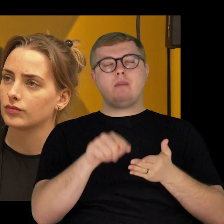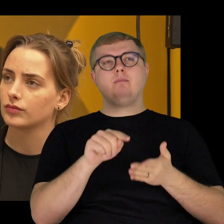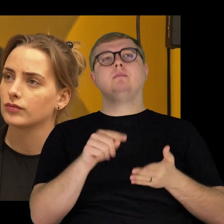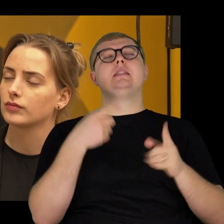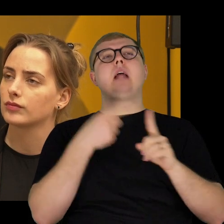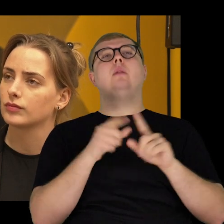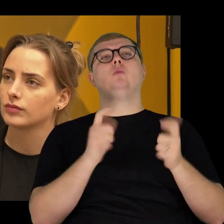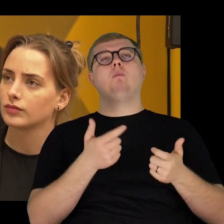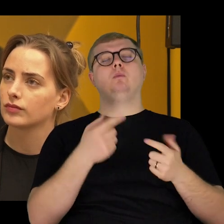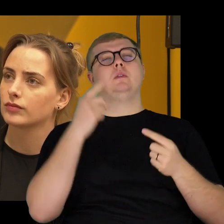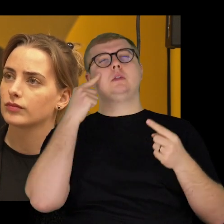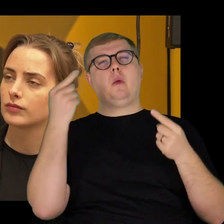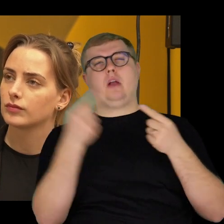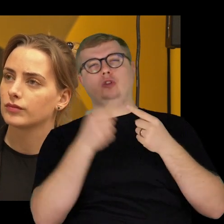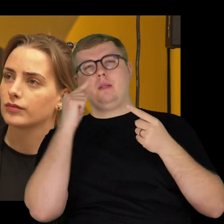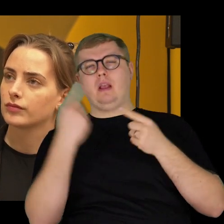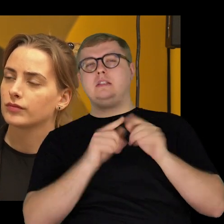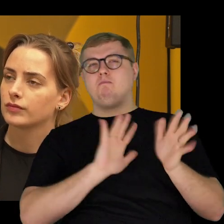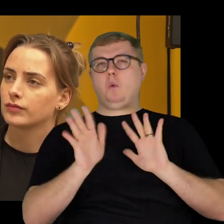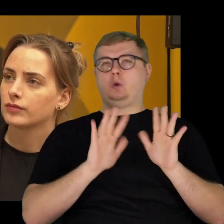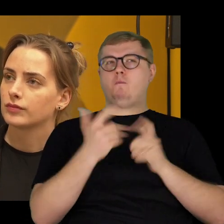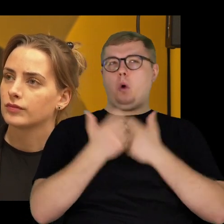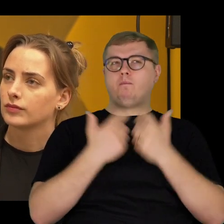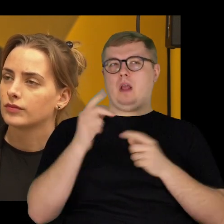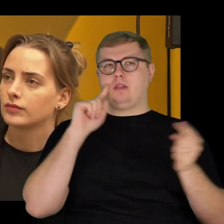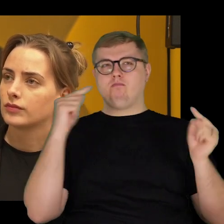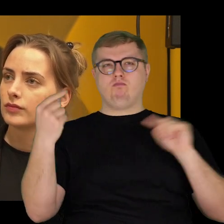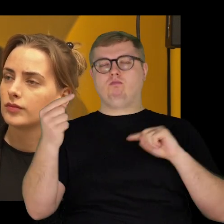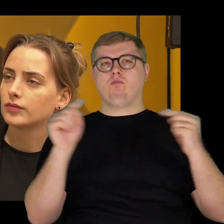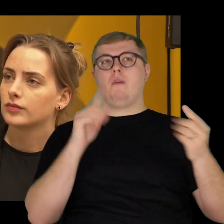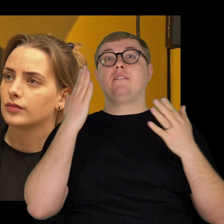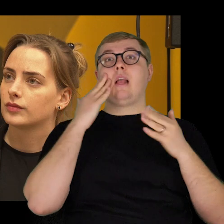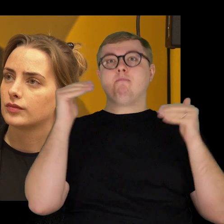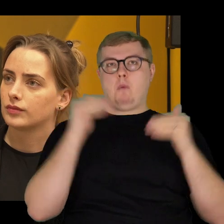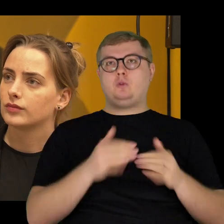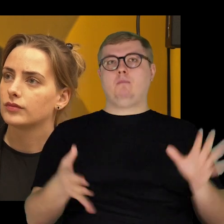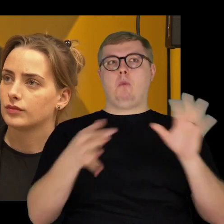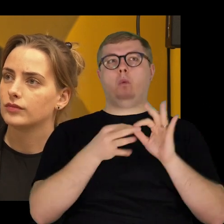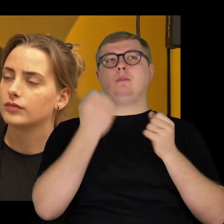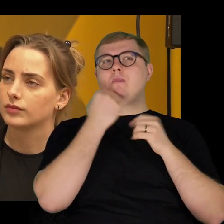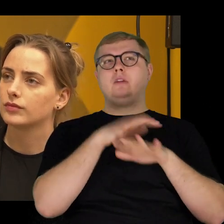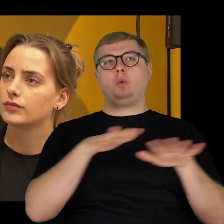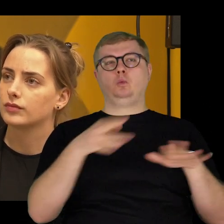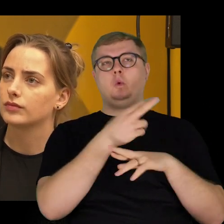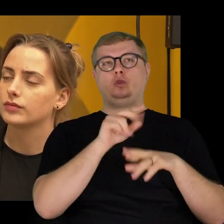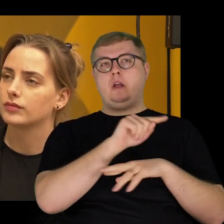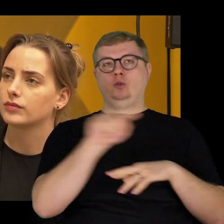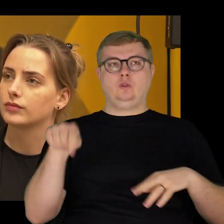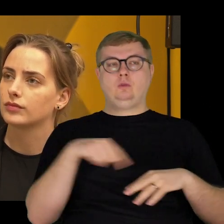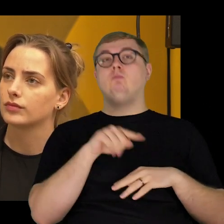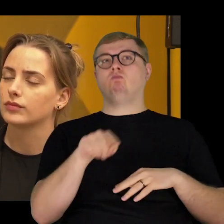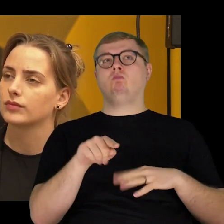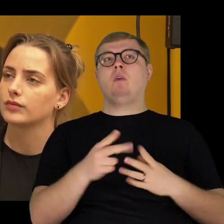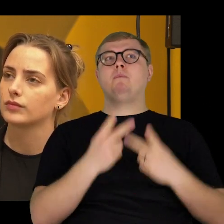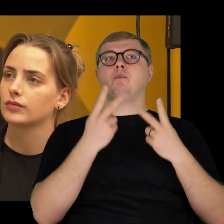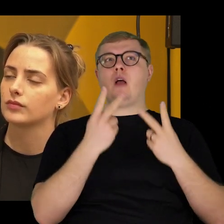this associative way of doing it, you know, you can bring very different stuff together. Then it's a first